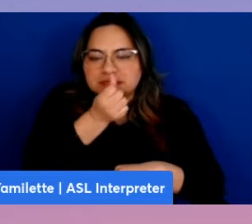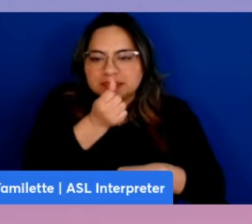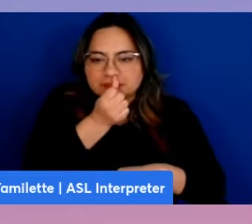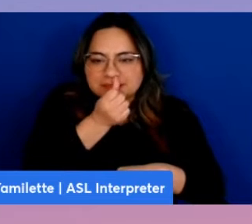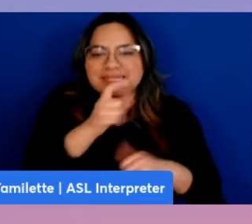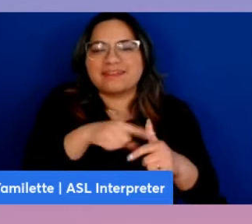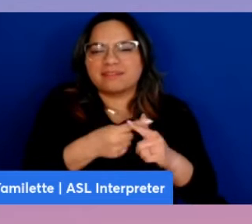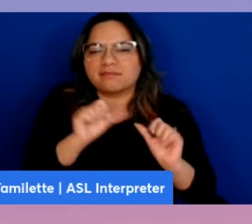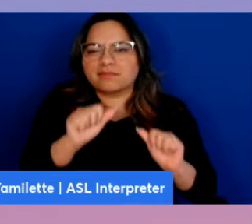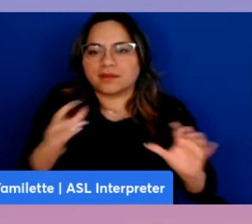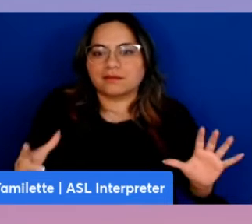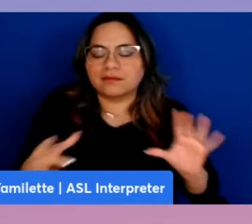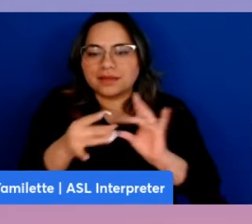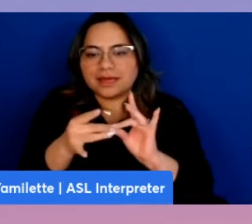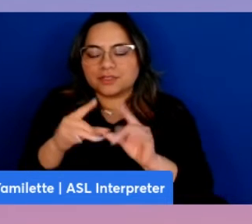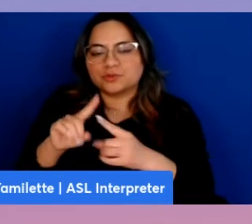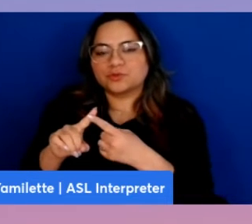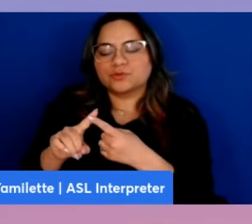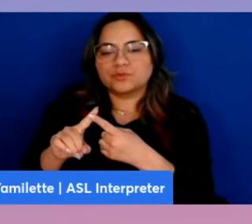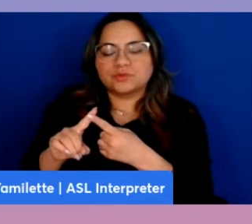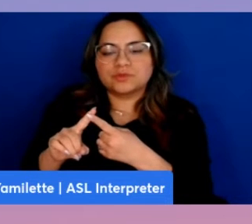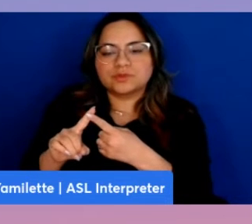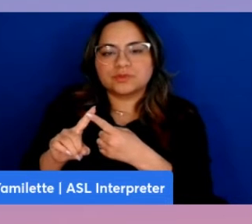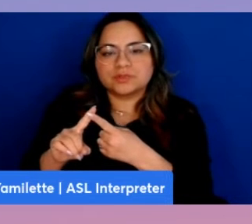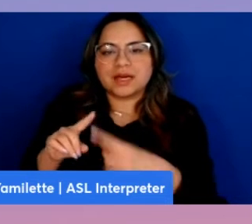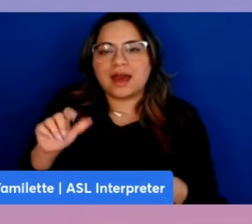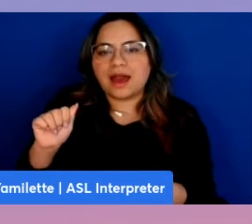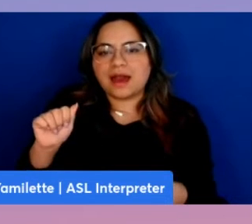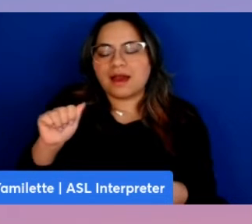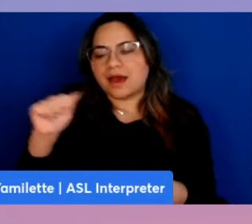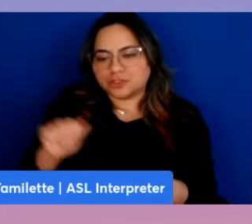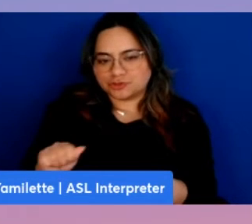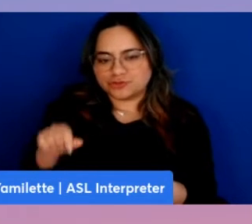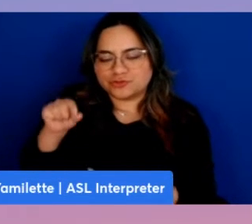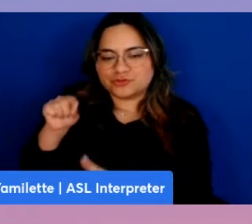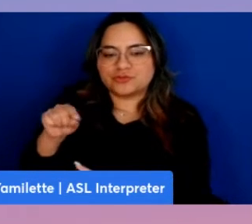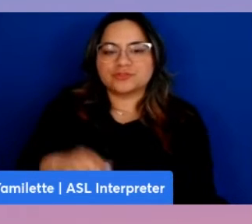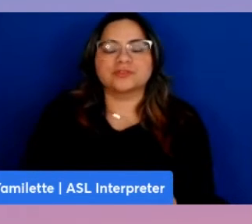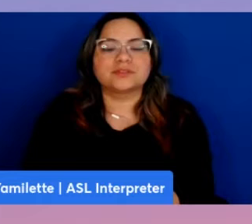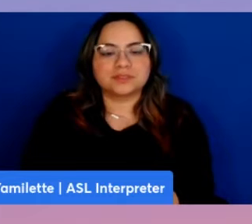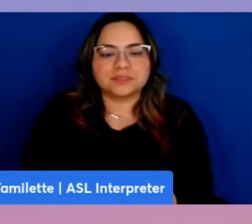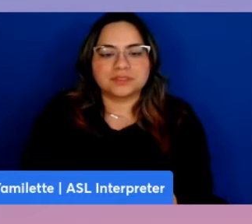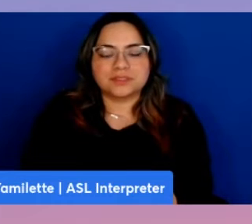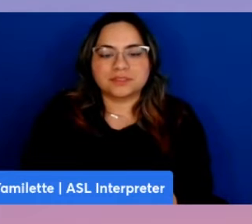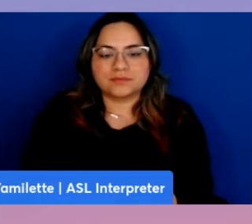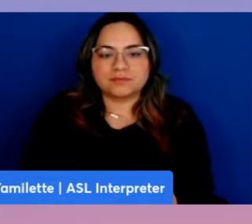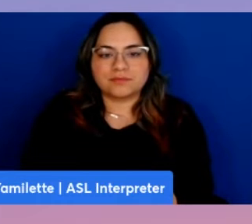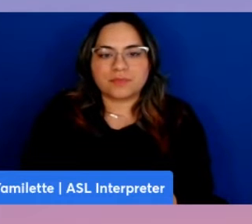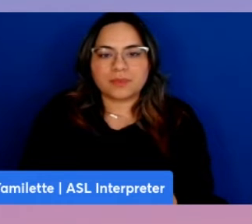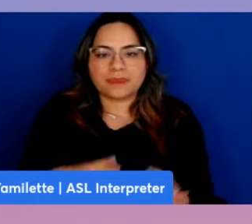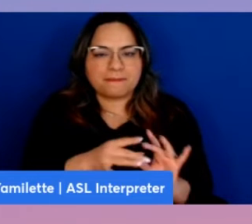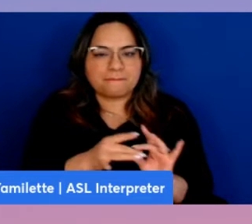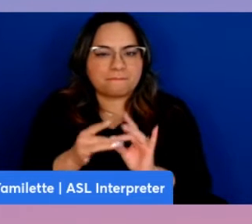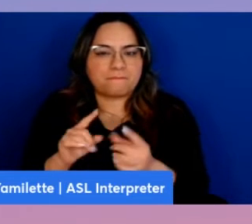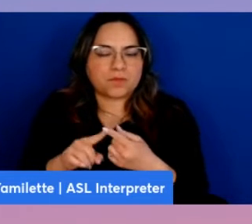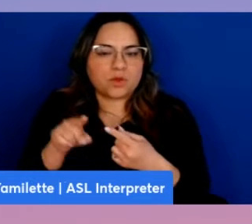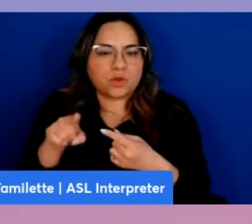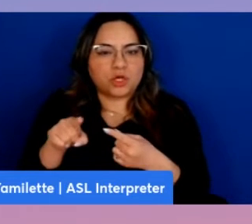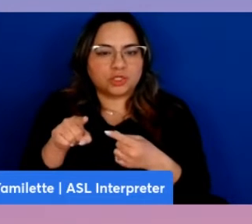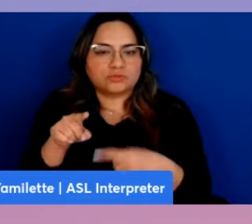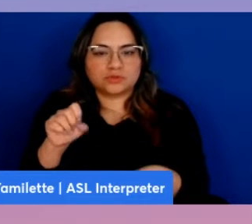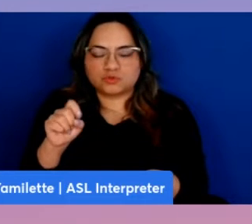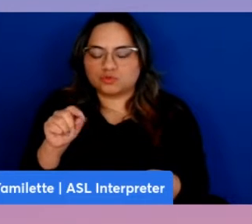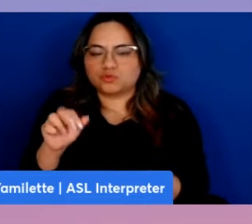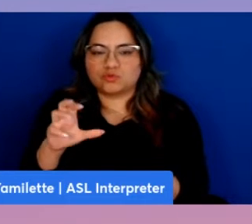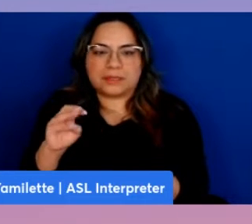connect to Azure and to the streaming source we're gonna use. Right, and